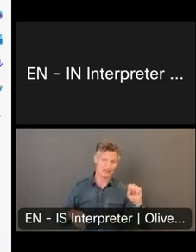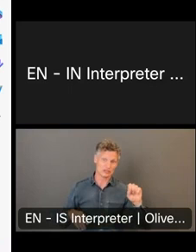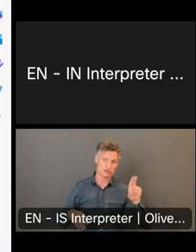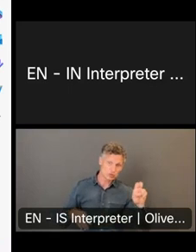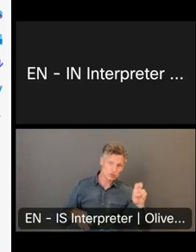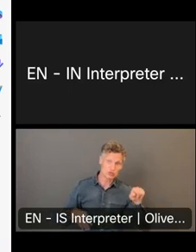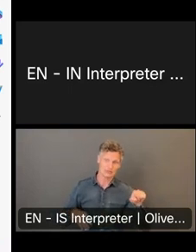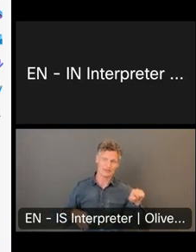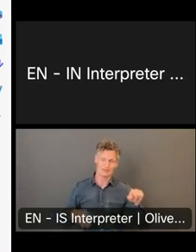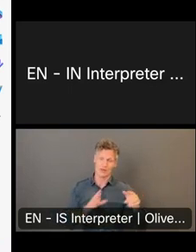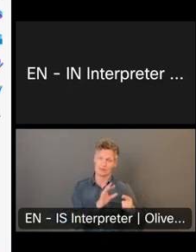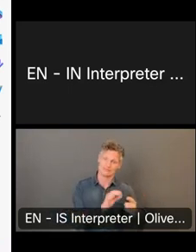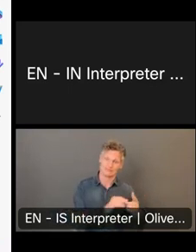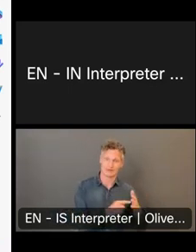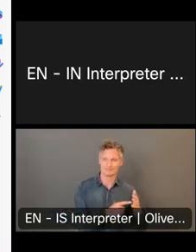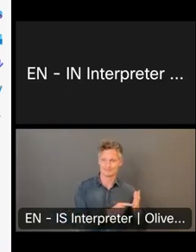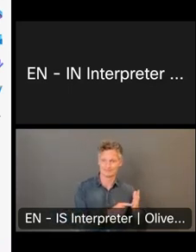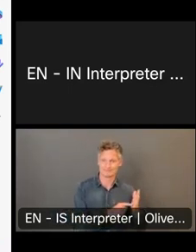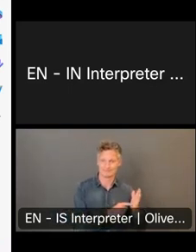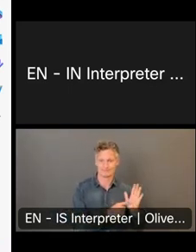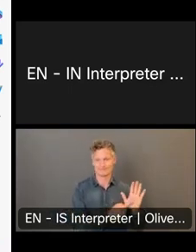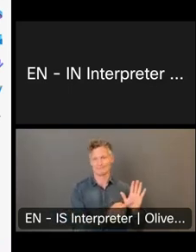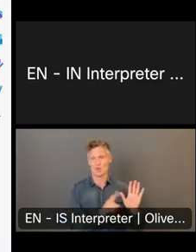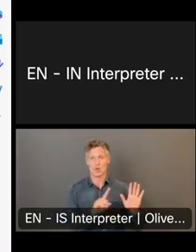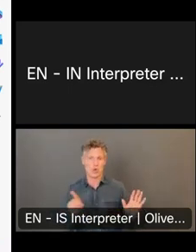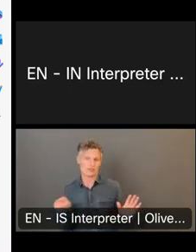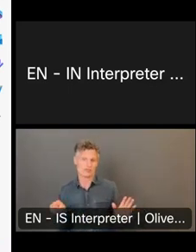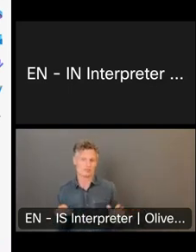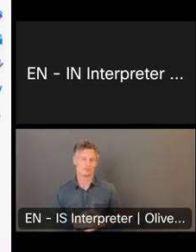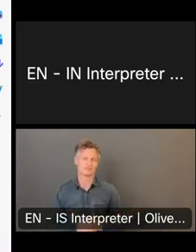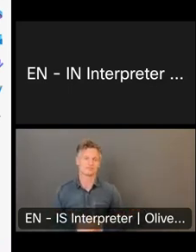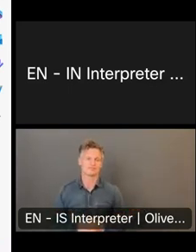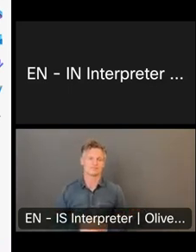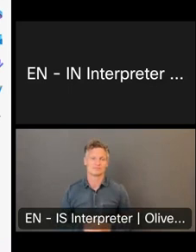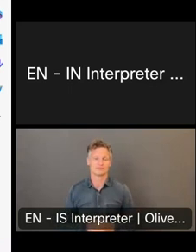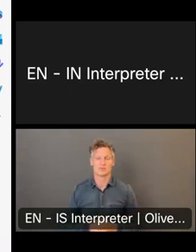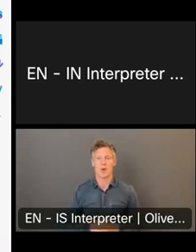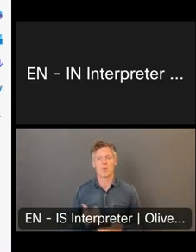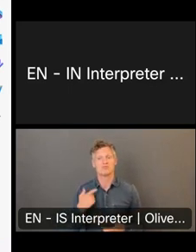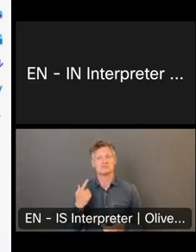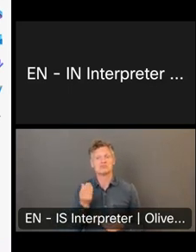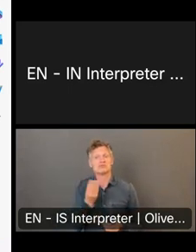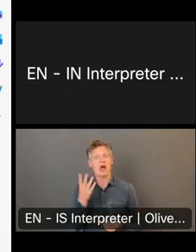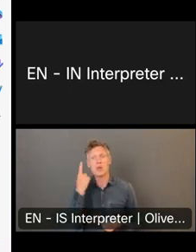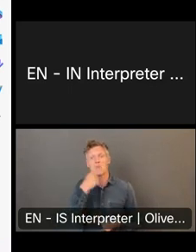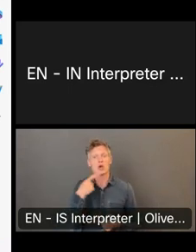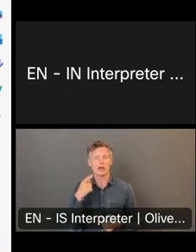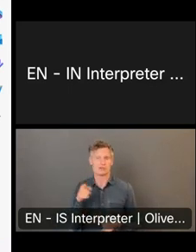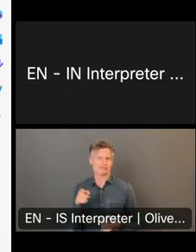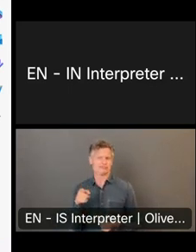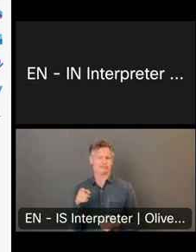extent, and provide reasons for why speakers something that looks like it's silly, but that people all over the world